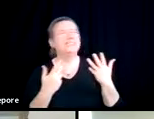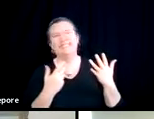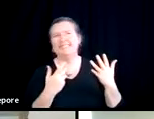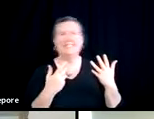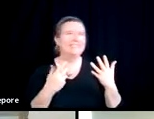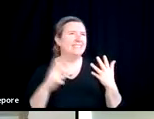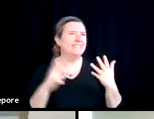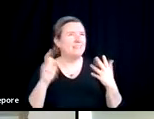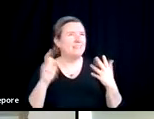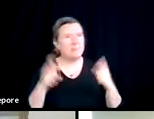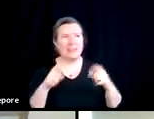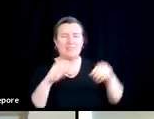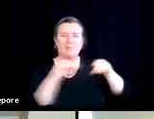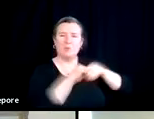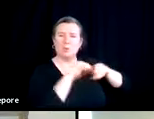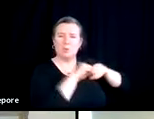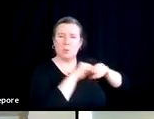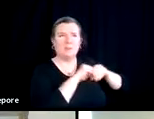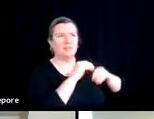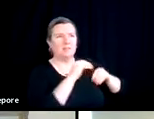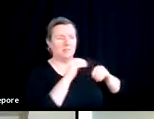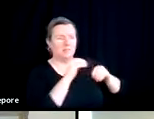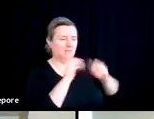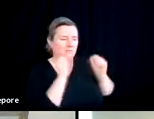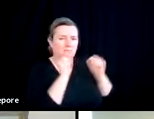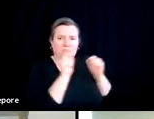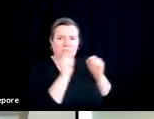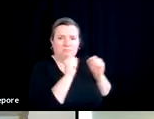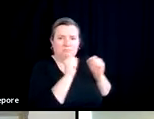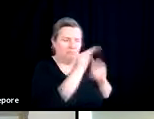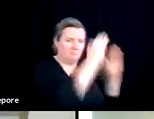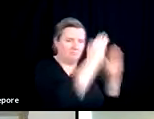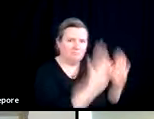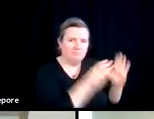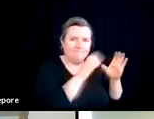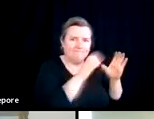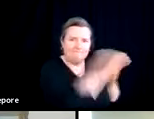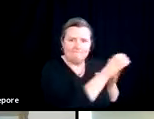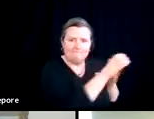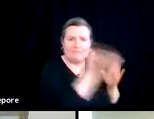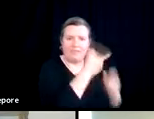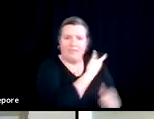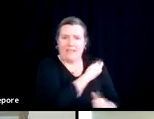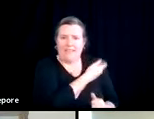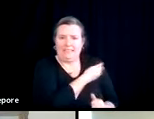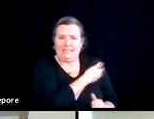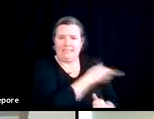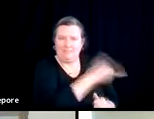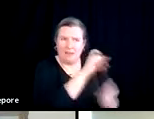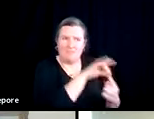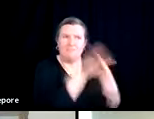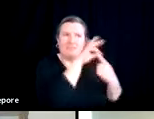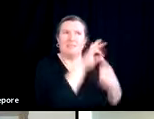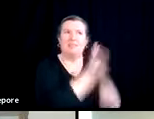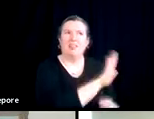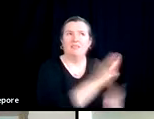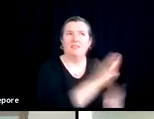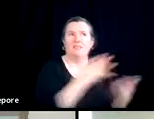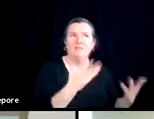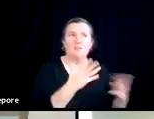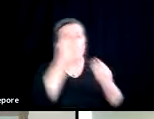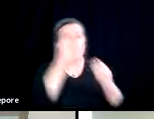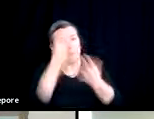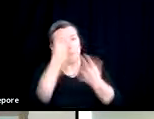there's a requirement, very high-level requirements for reporting. You need to be registered